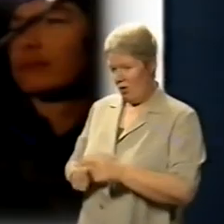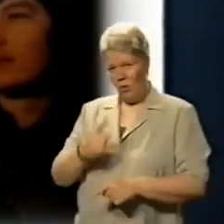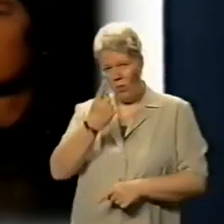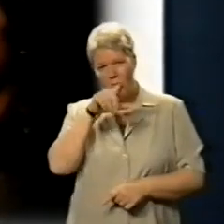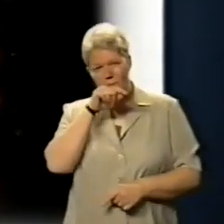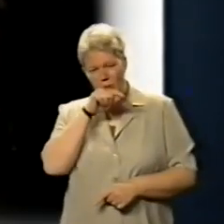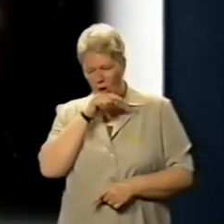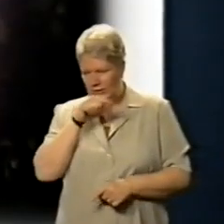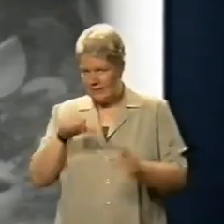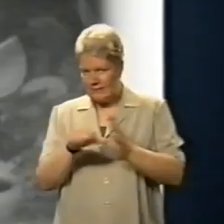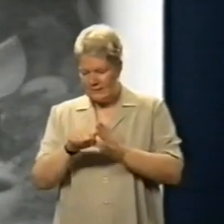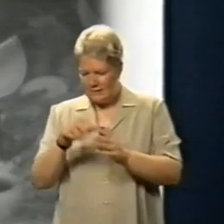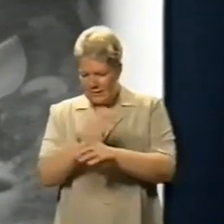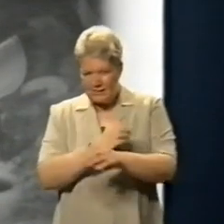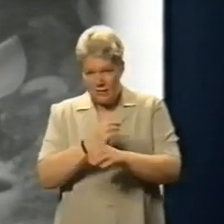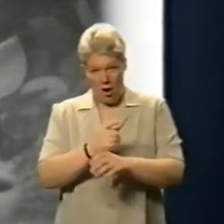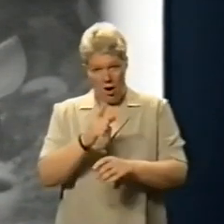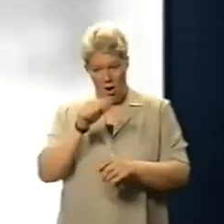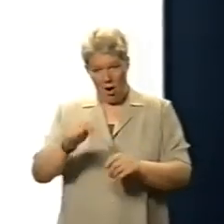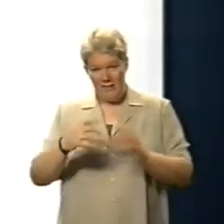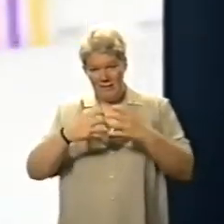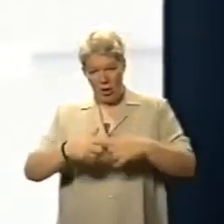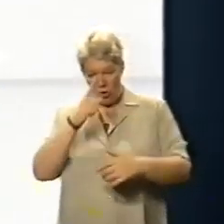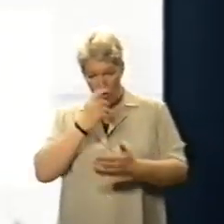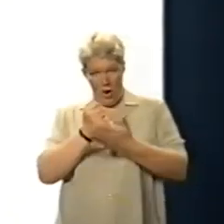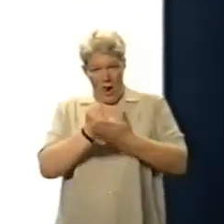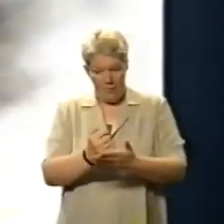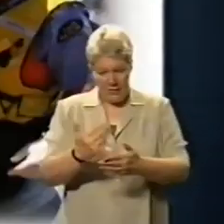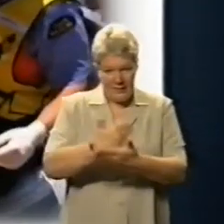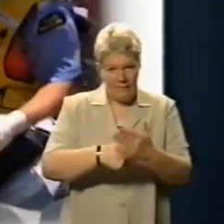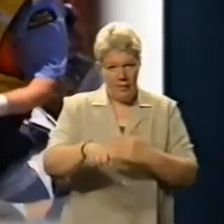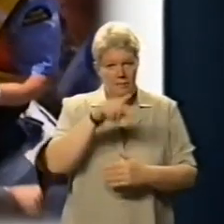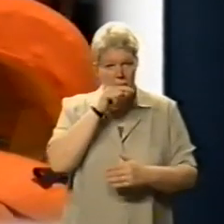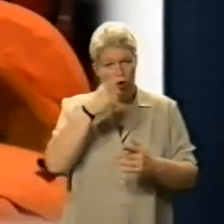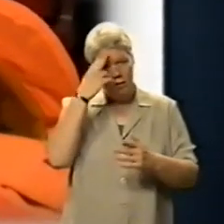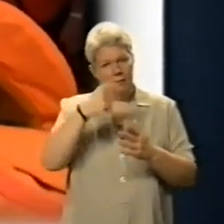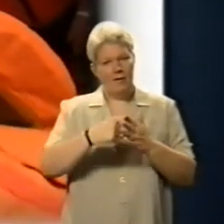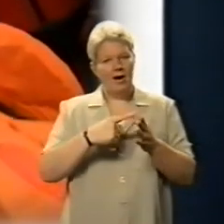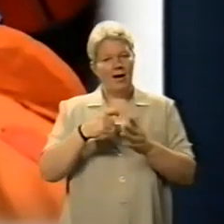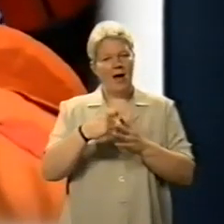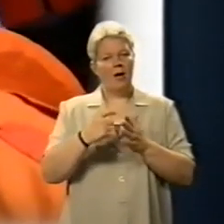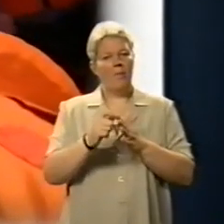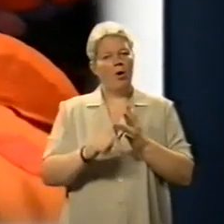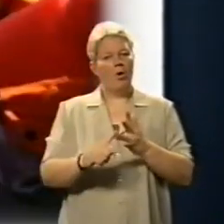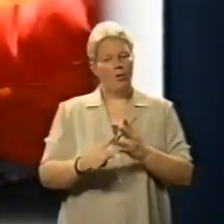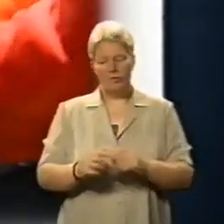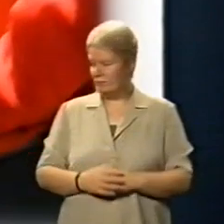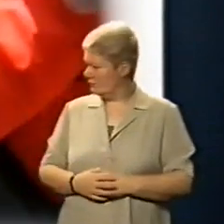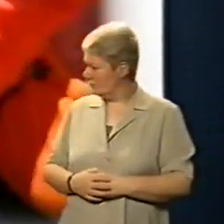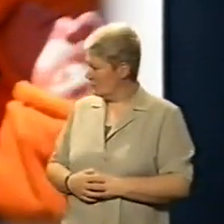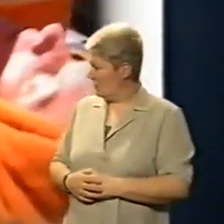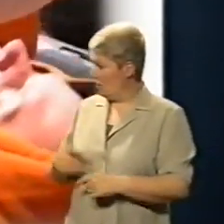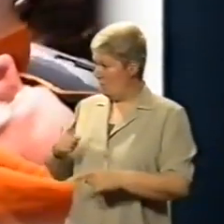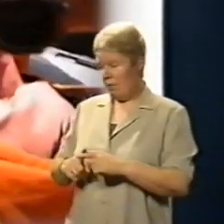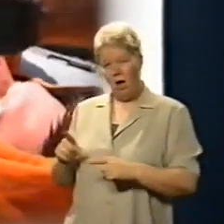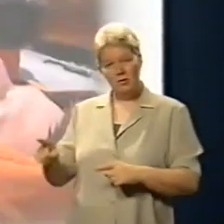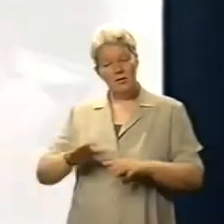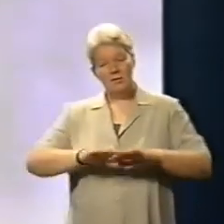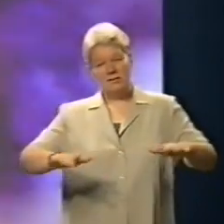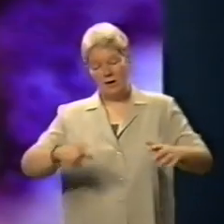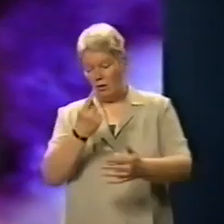birds, how technology could save the kakapo. And the bodysuit saving off hypothermia at sea.